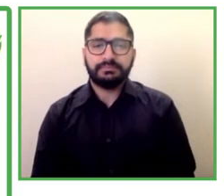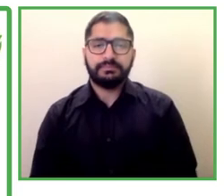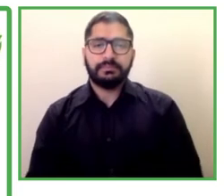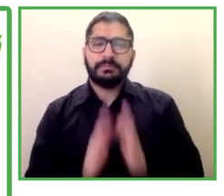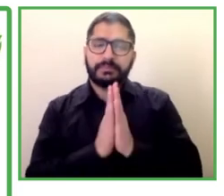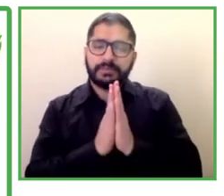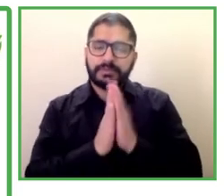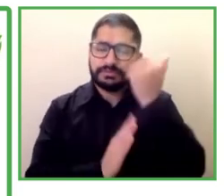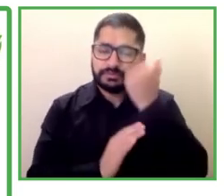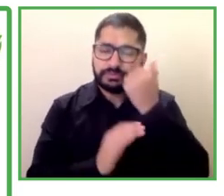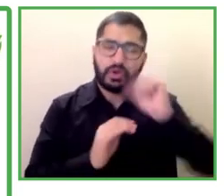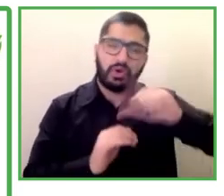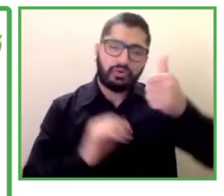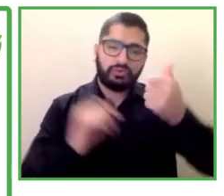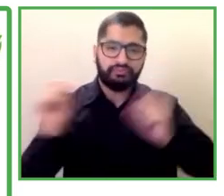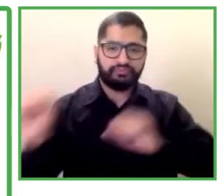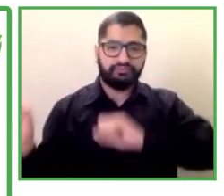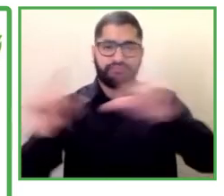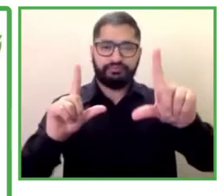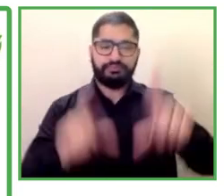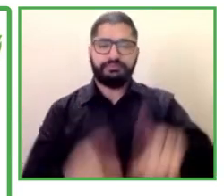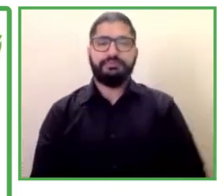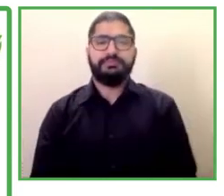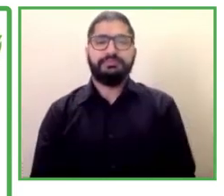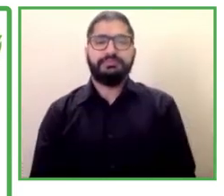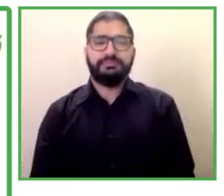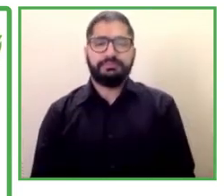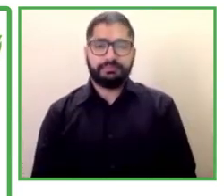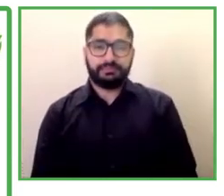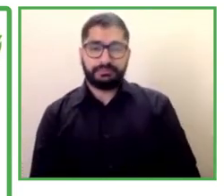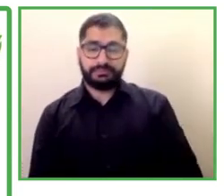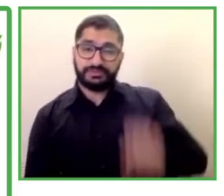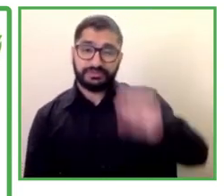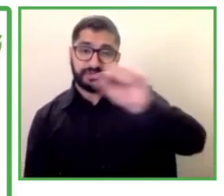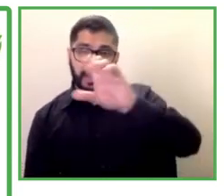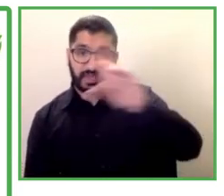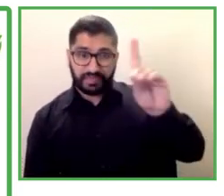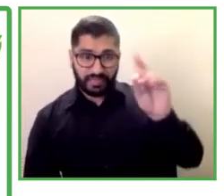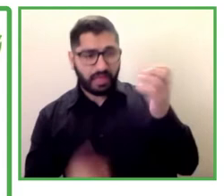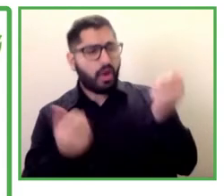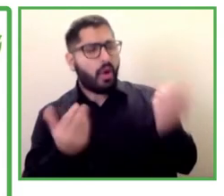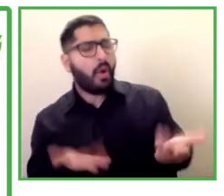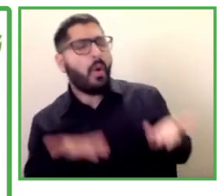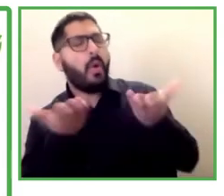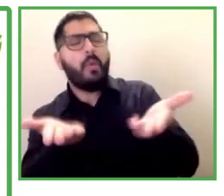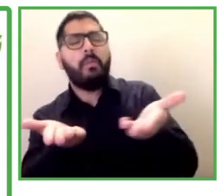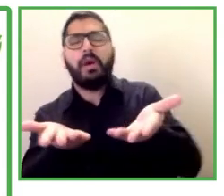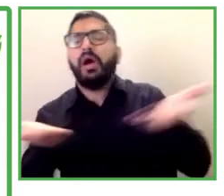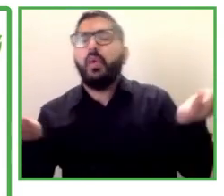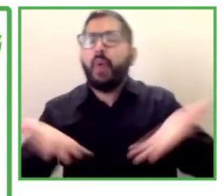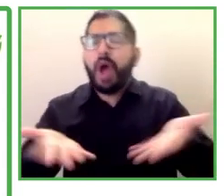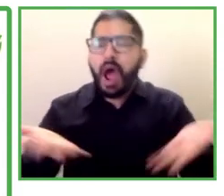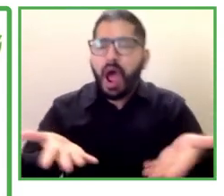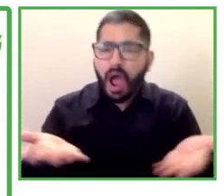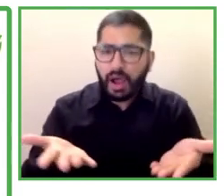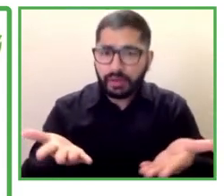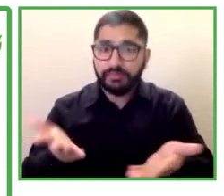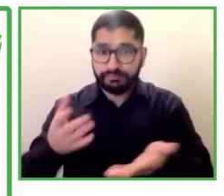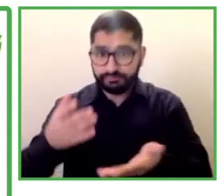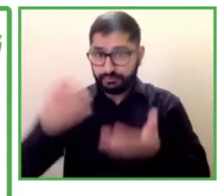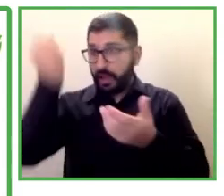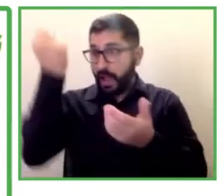SEED offers a number of types of policy assistance to states and localities,